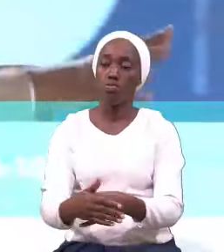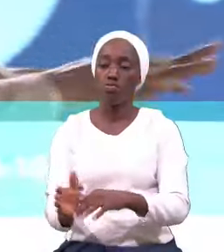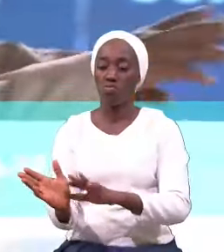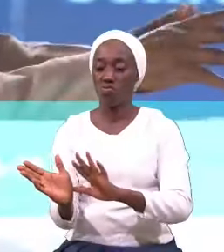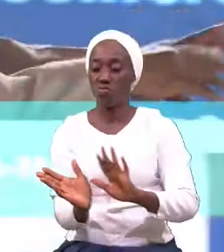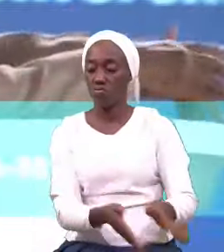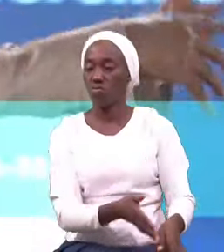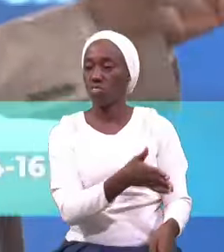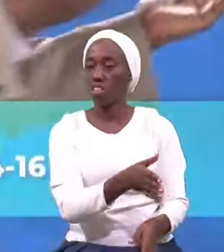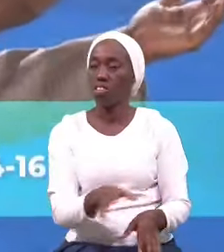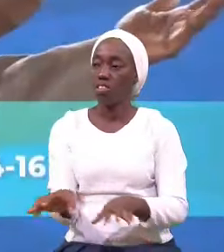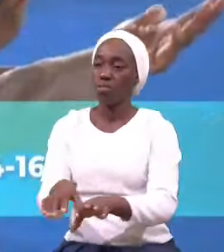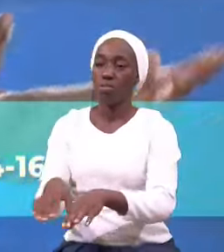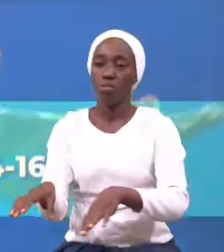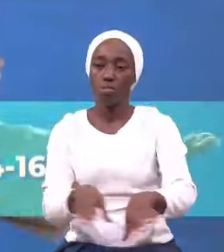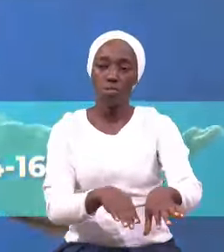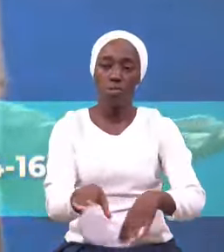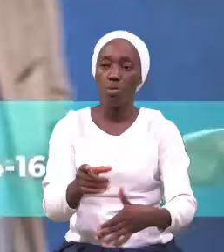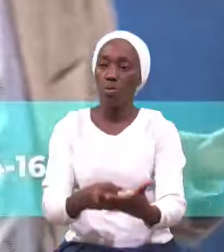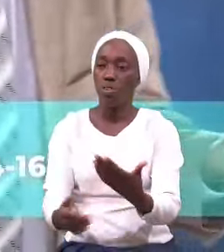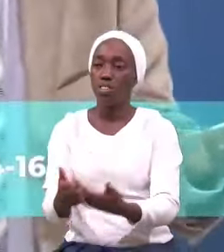going to be doing whatever you were doing before.